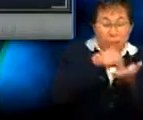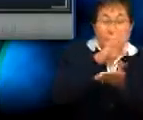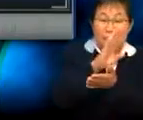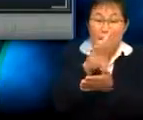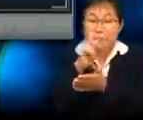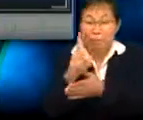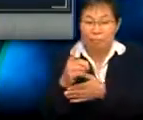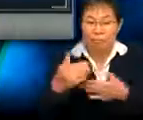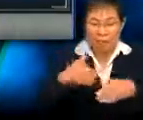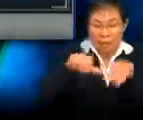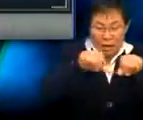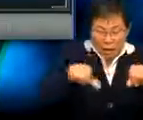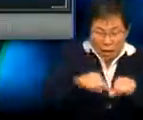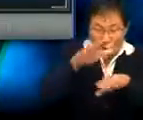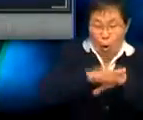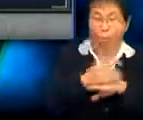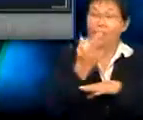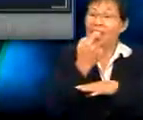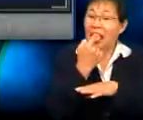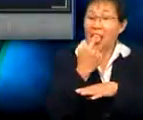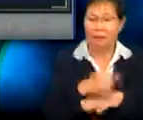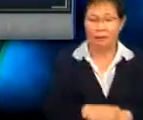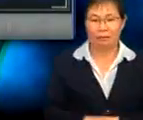Taste buds are those spotted areas on the tongue.